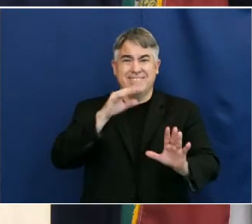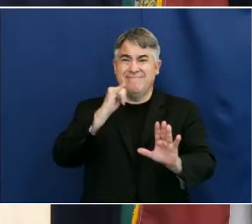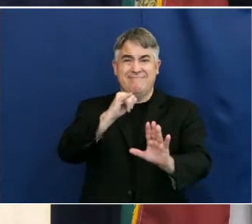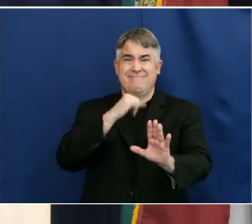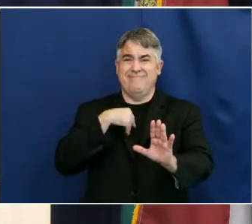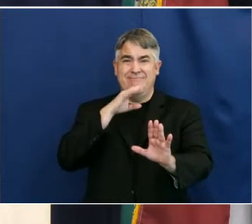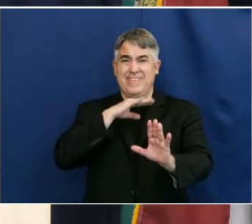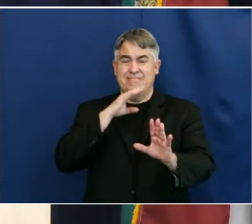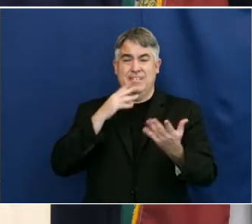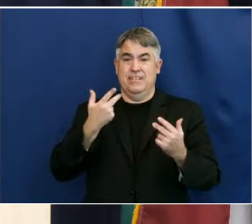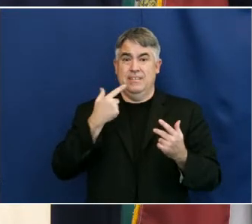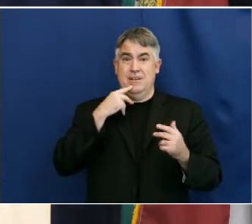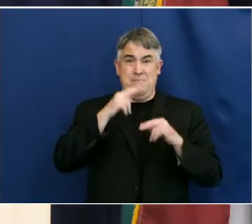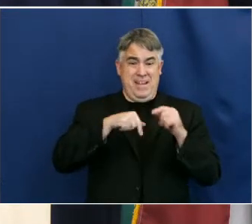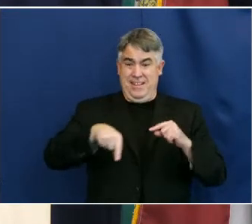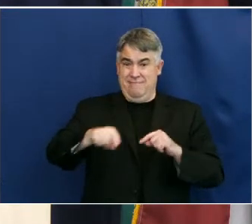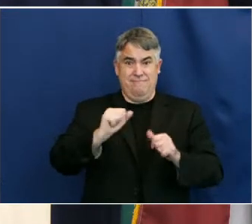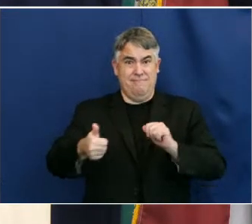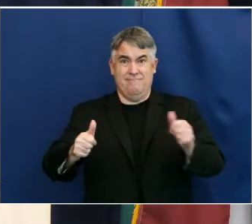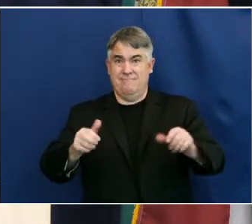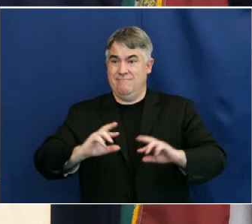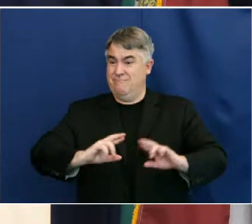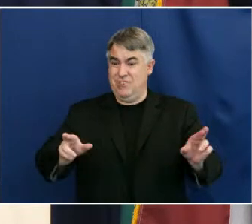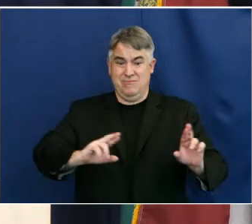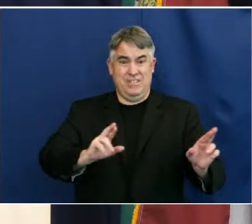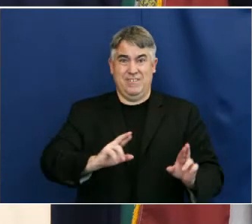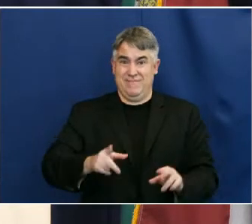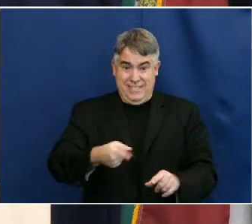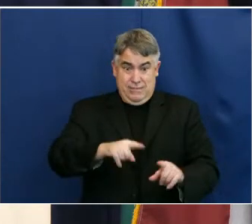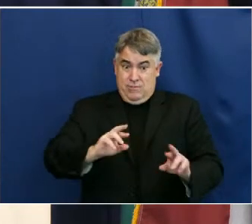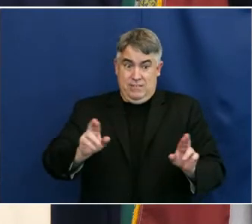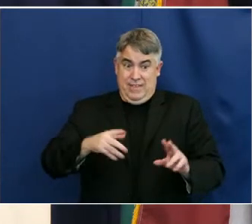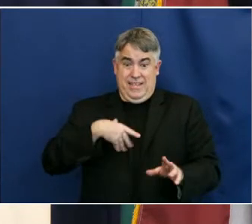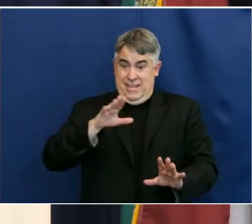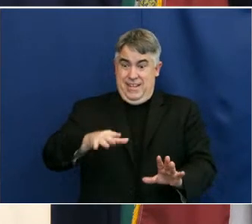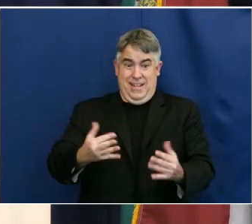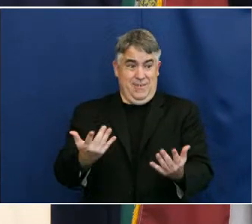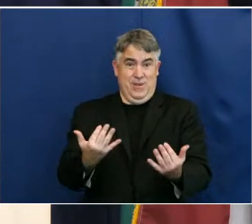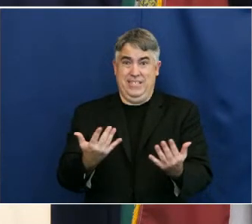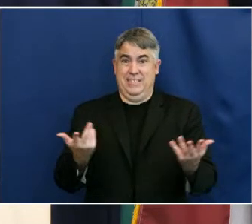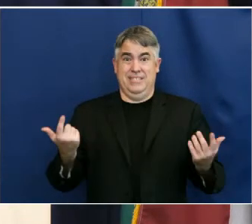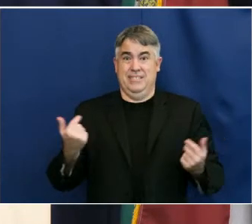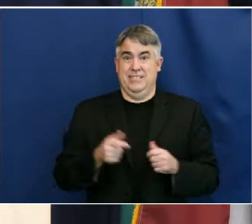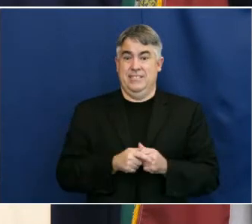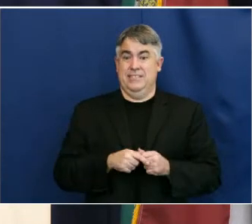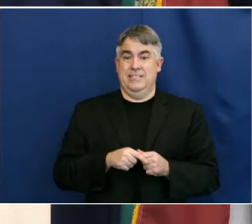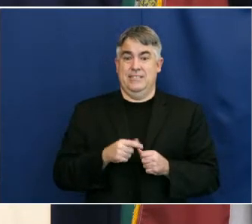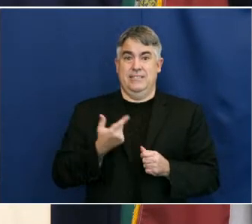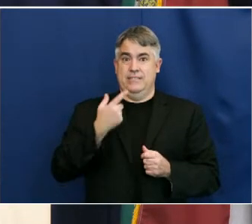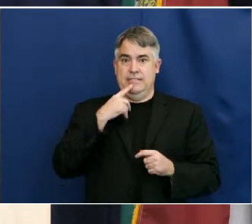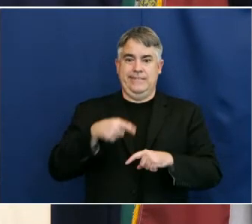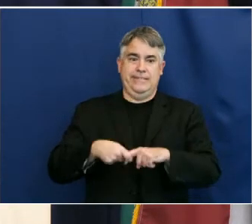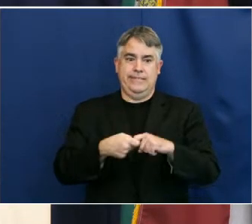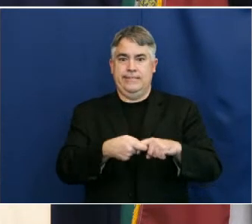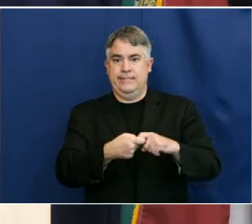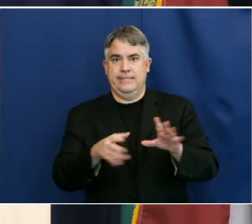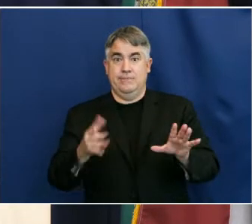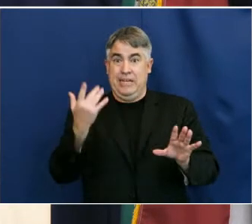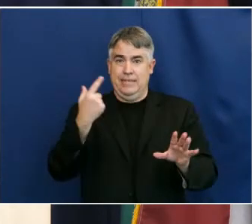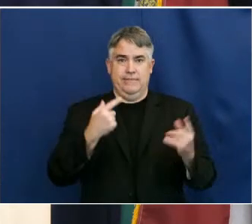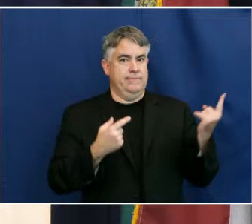sites have to either scale back, or in some instances they have to pause. Folks have had second doses